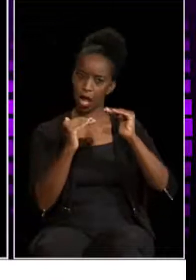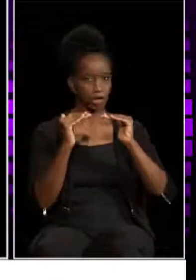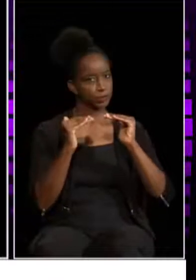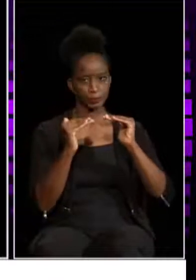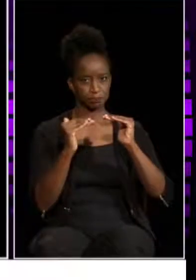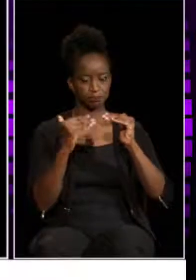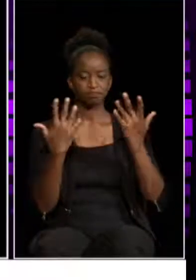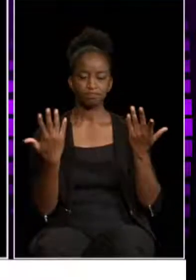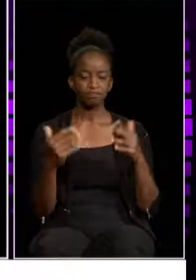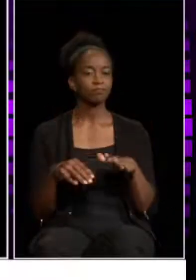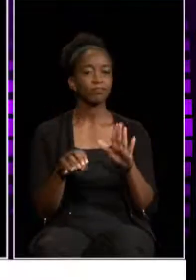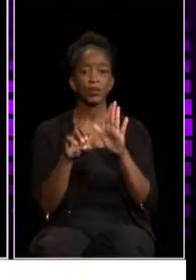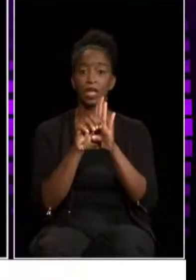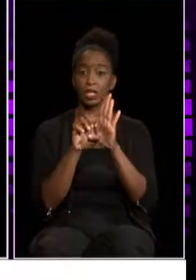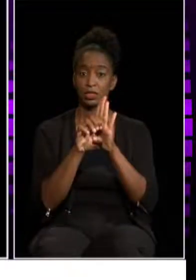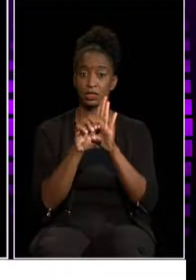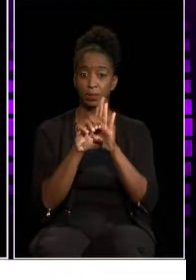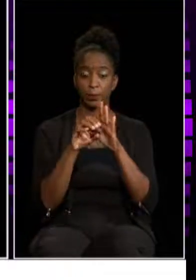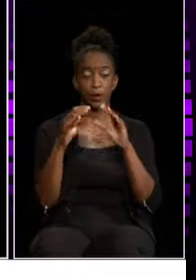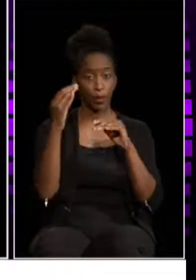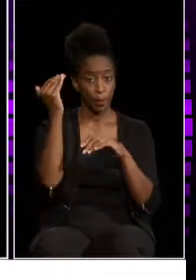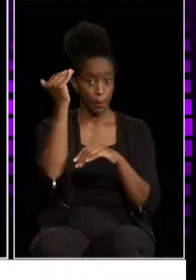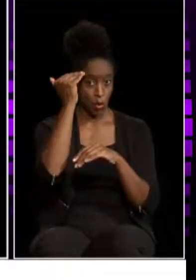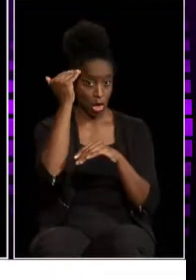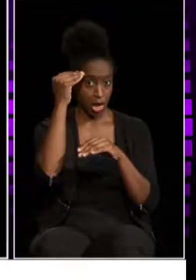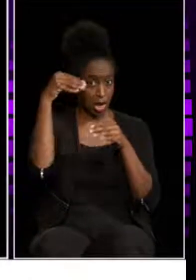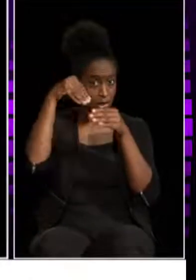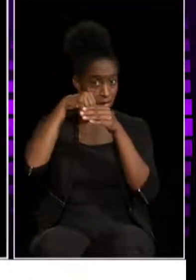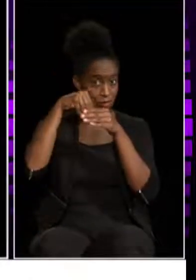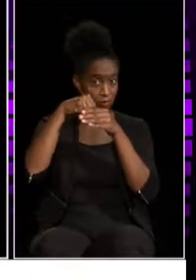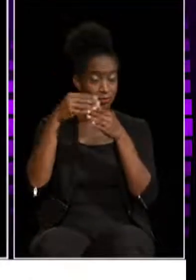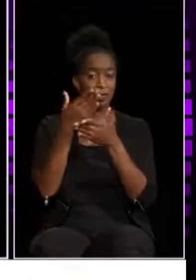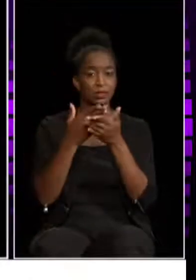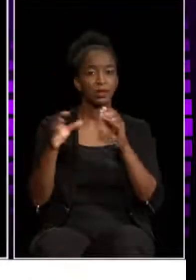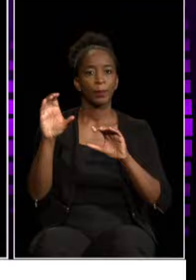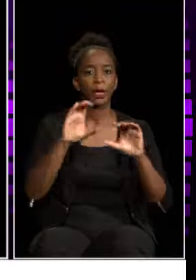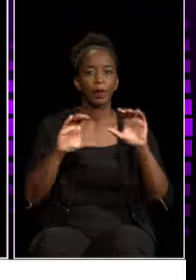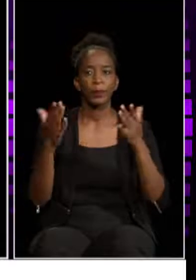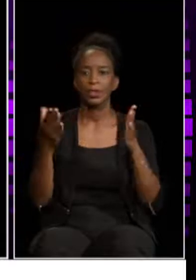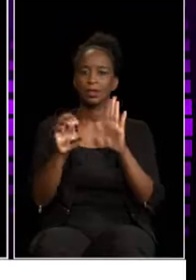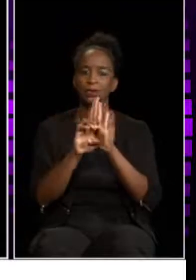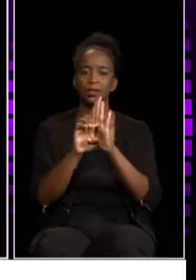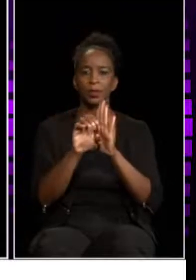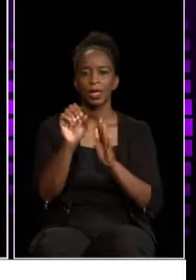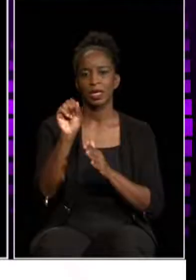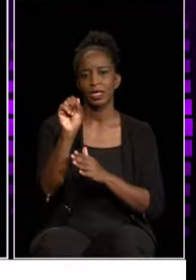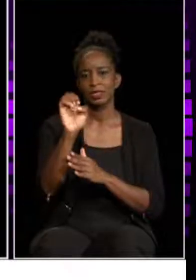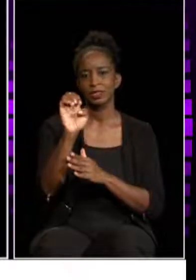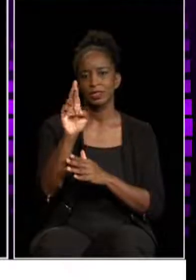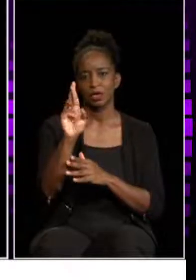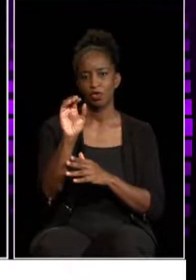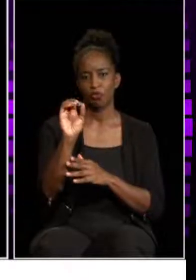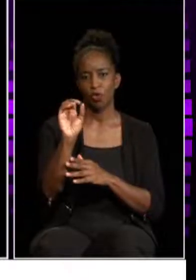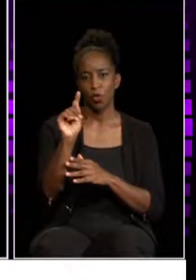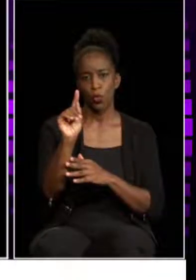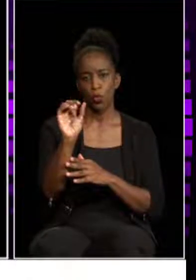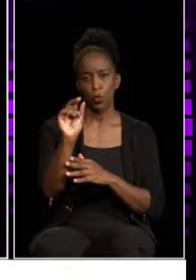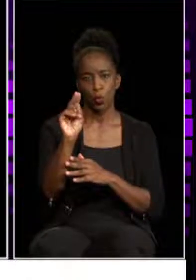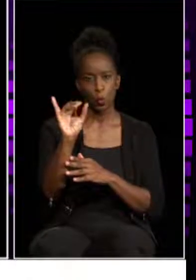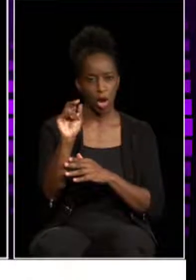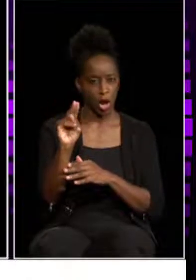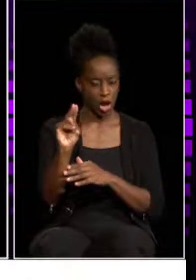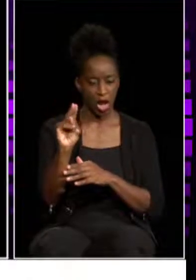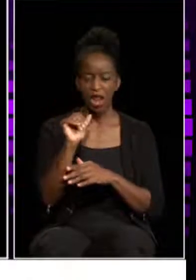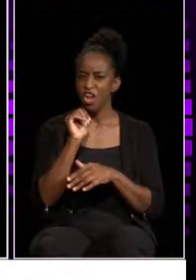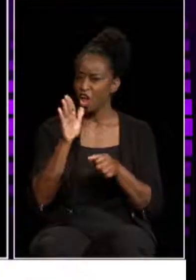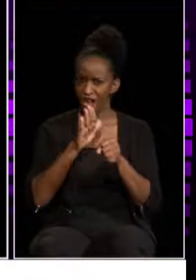serotonin, that a depletion of which may contribute to depression. So, sometimes you may look at someone, especially among